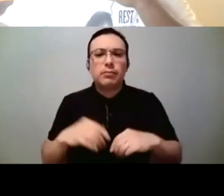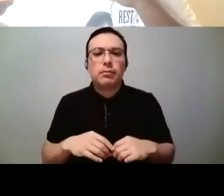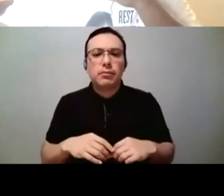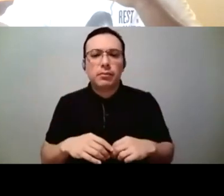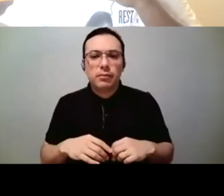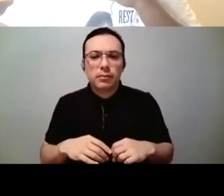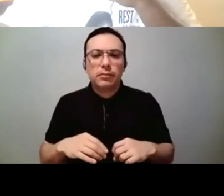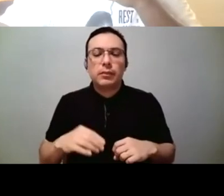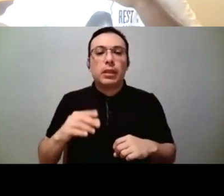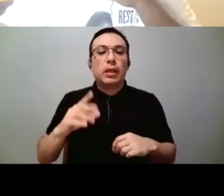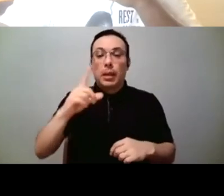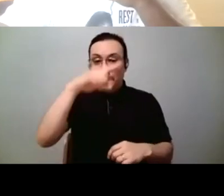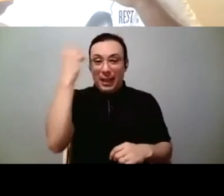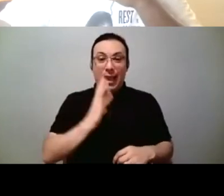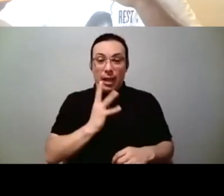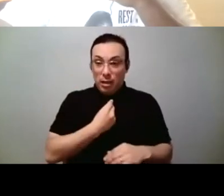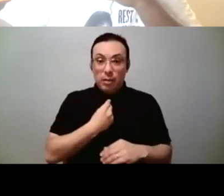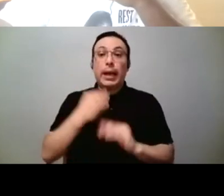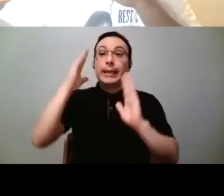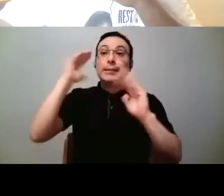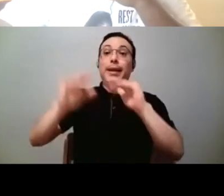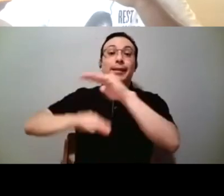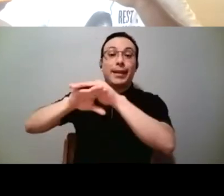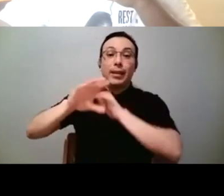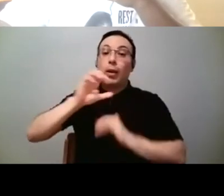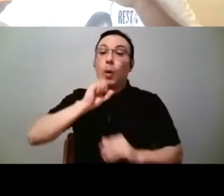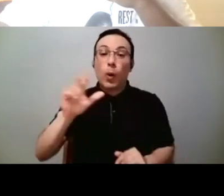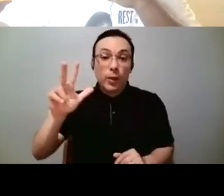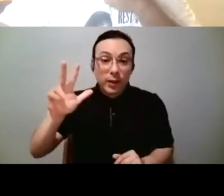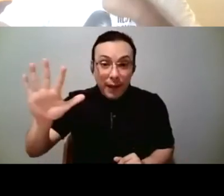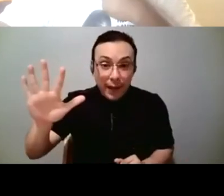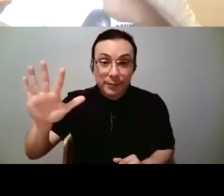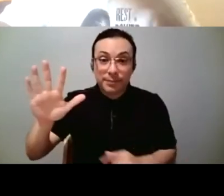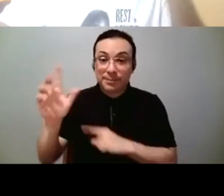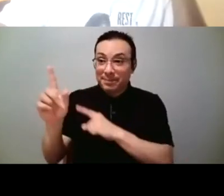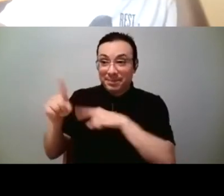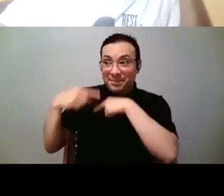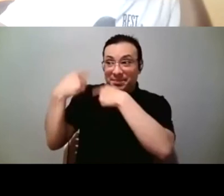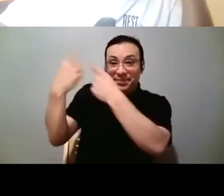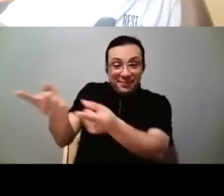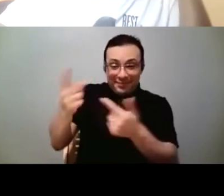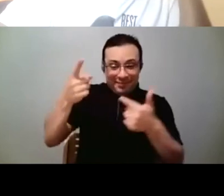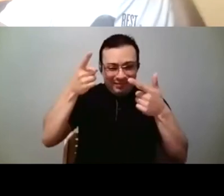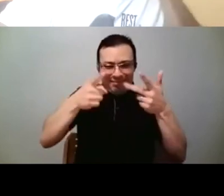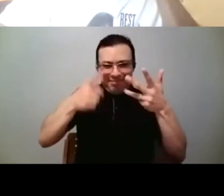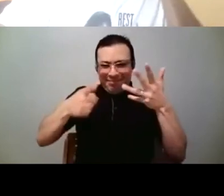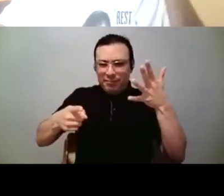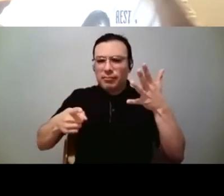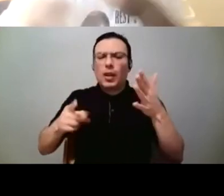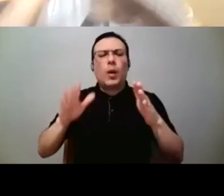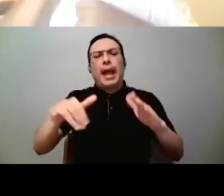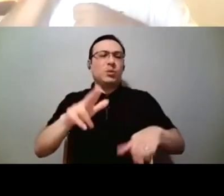women is to the age of 35. And this has been spoon fed to us as the new normal. We are told to get over it.